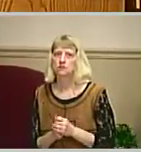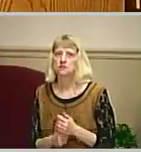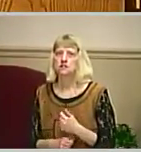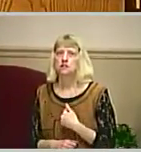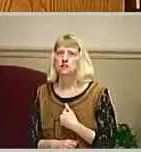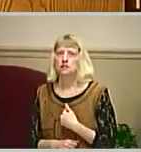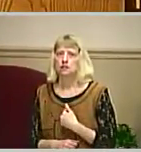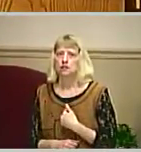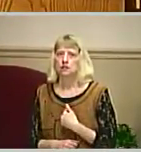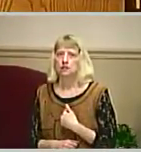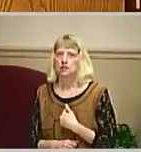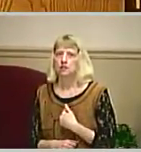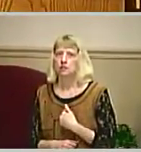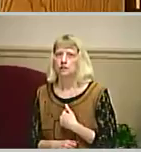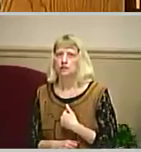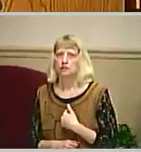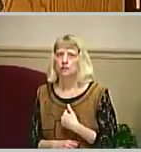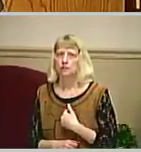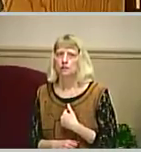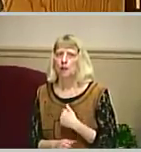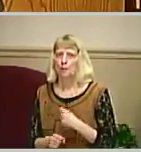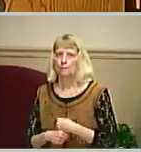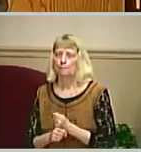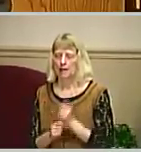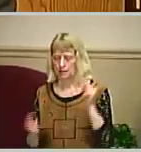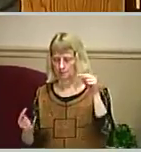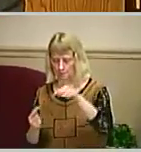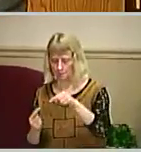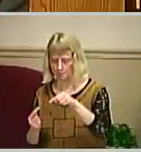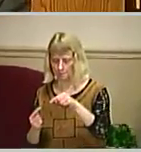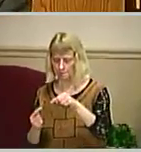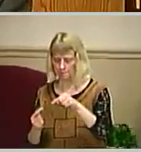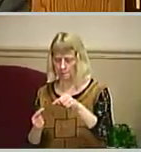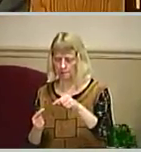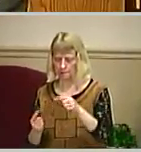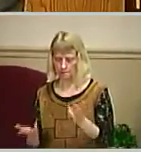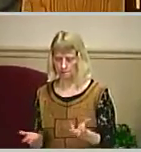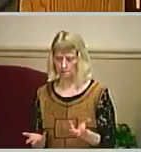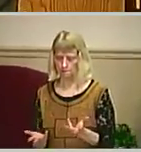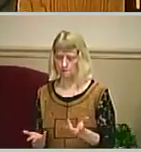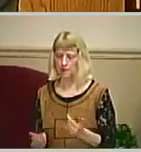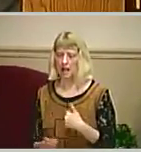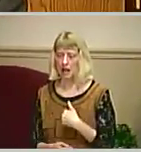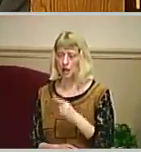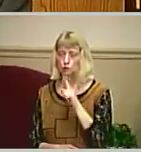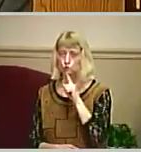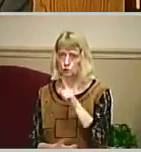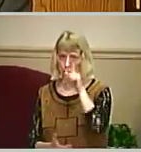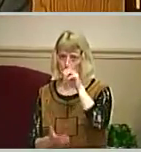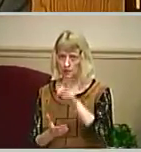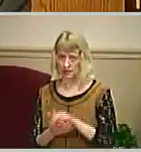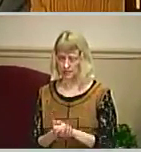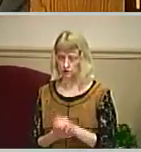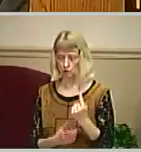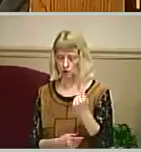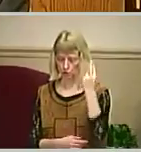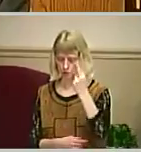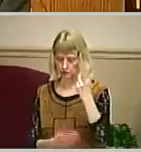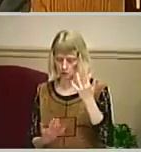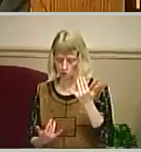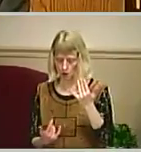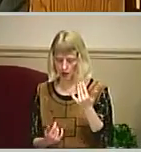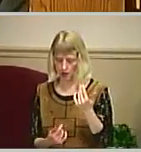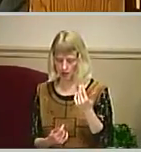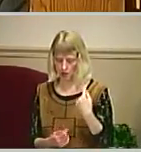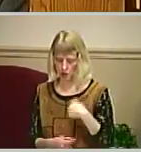I want to make an admission. And that admission is this, that I fully believe that one of the reasons why we have